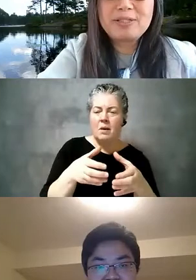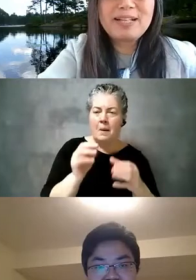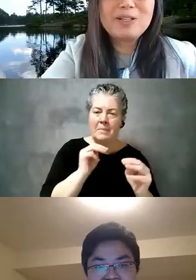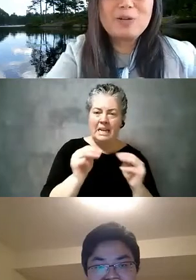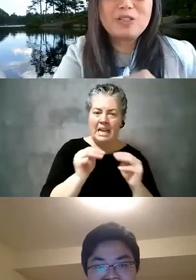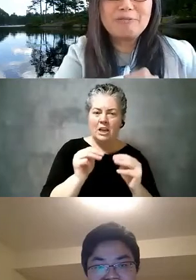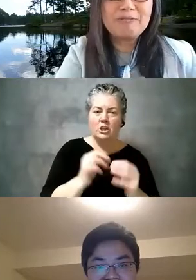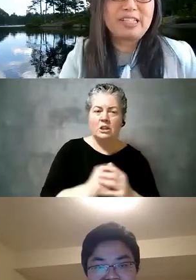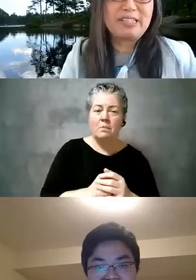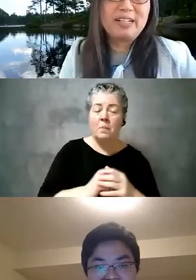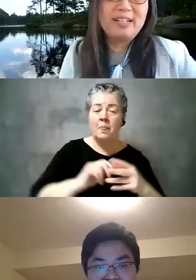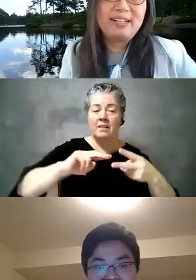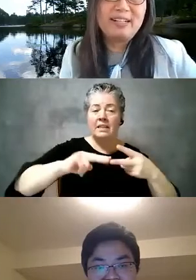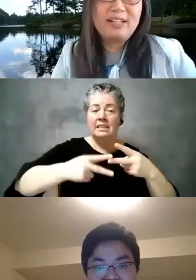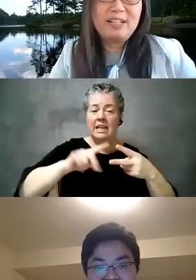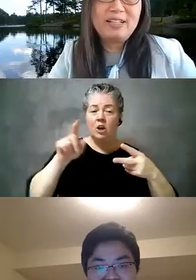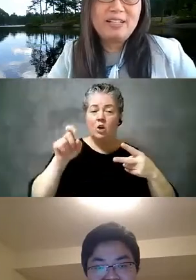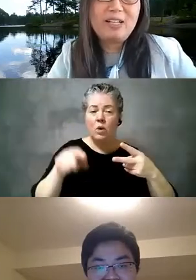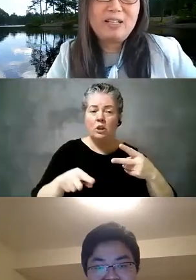question. Second question for you.